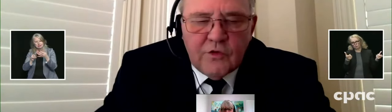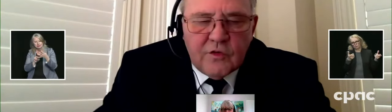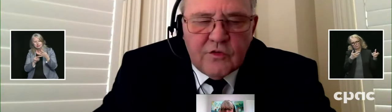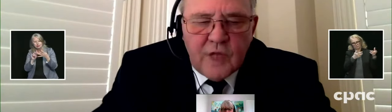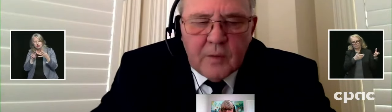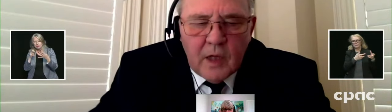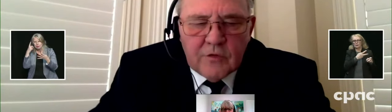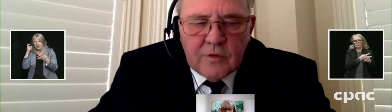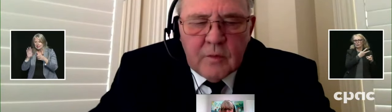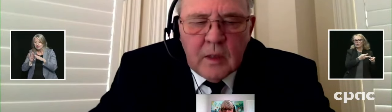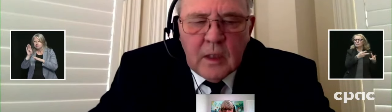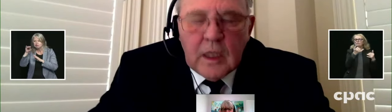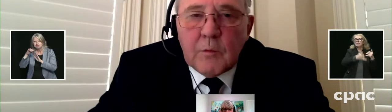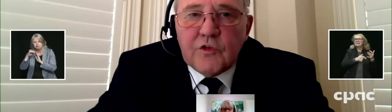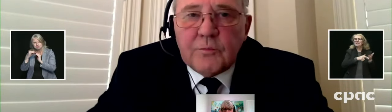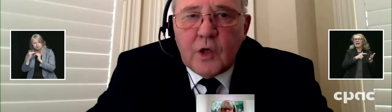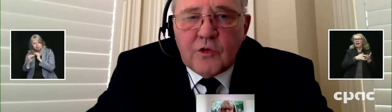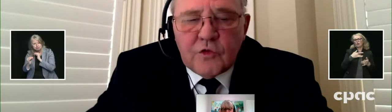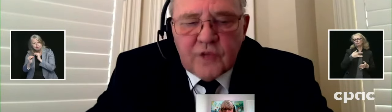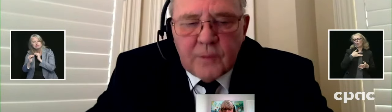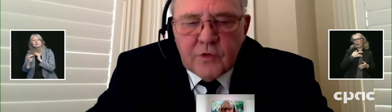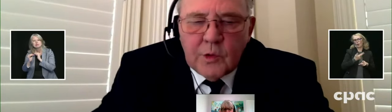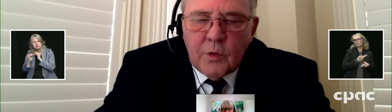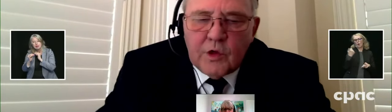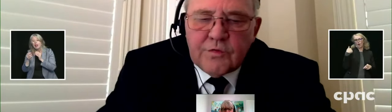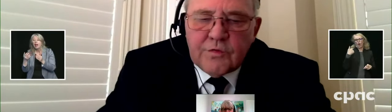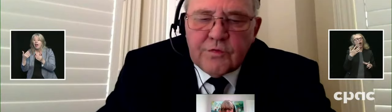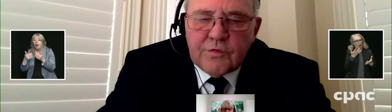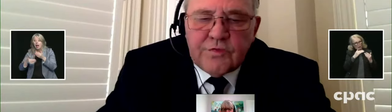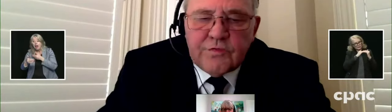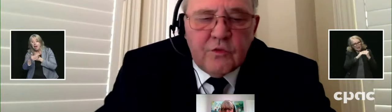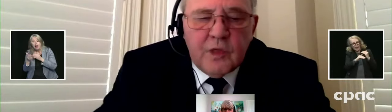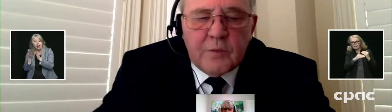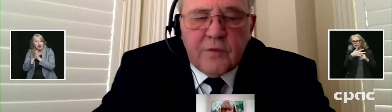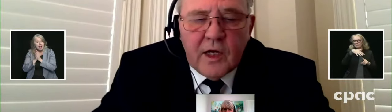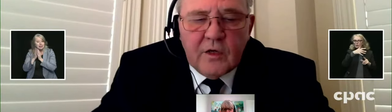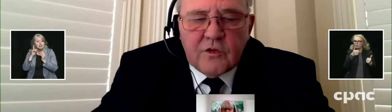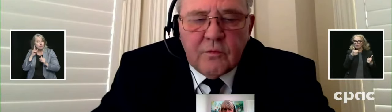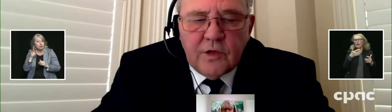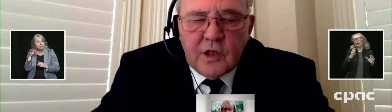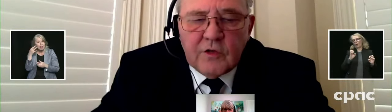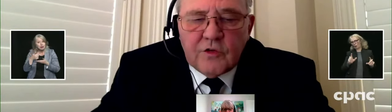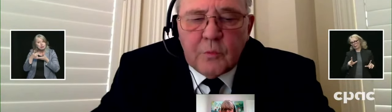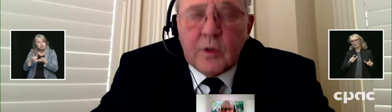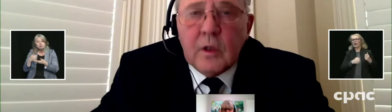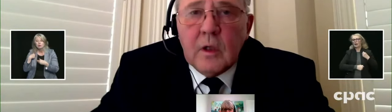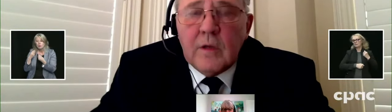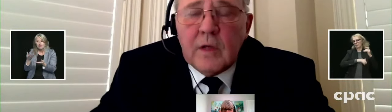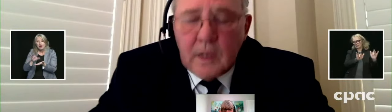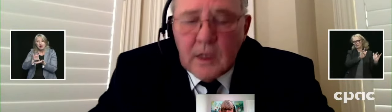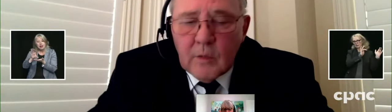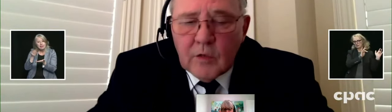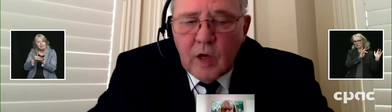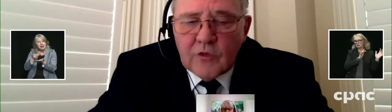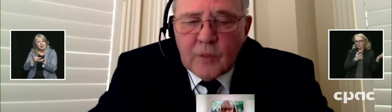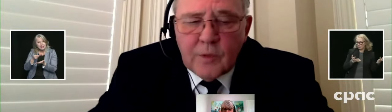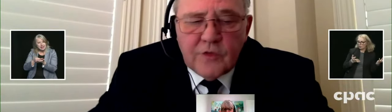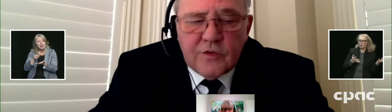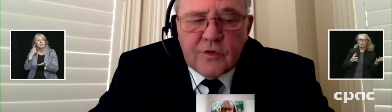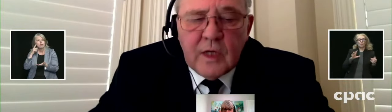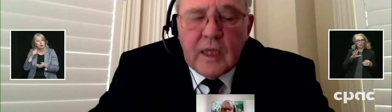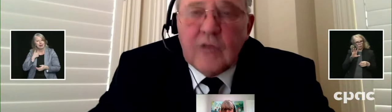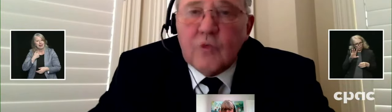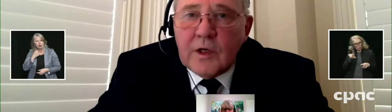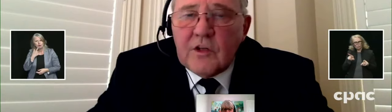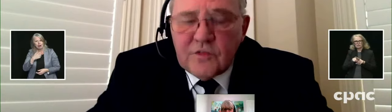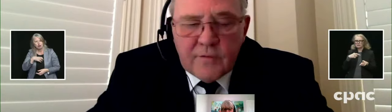had stabilized. In response to subsequent requests for federal assistance, we have provided funding to support the Canadian Red Cross operations